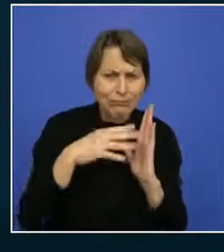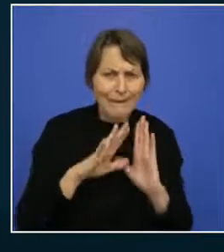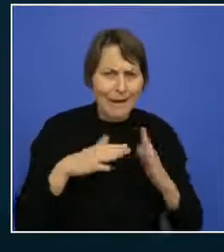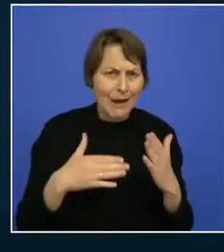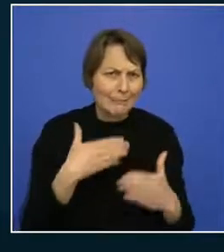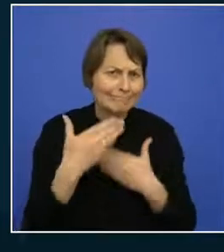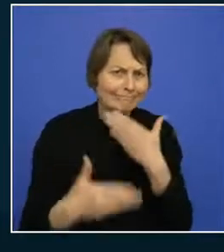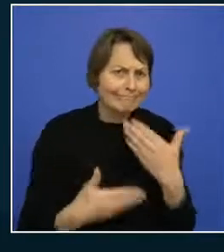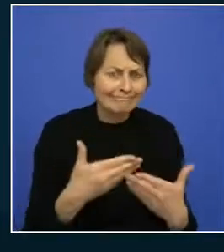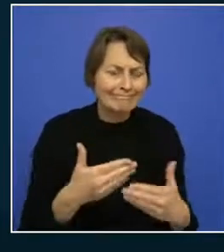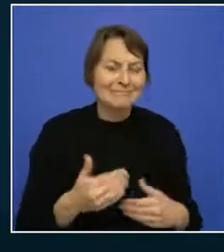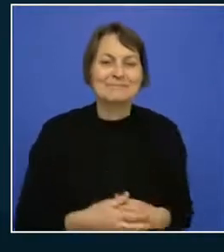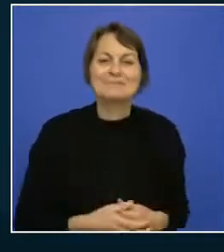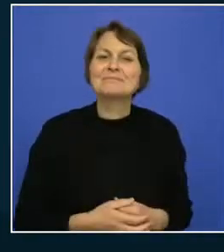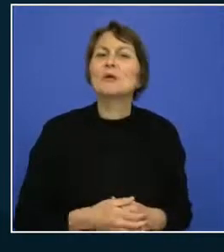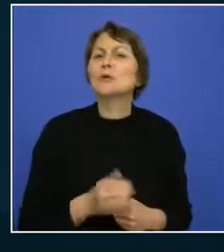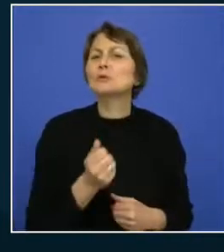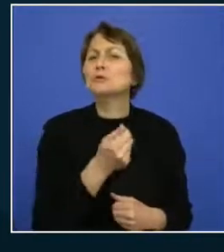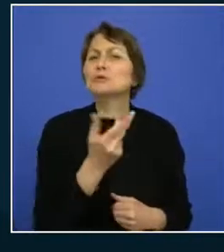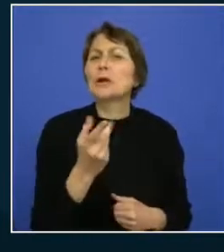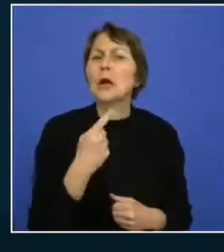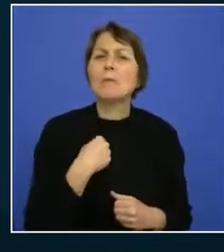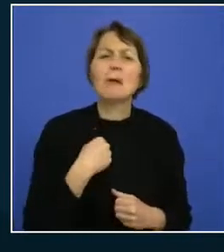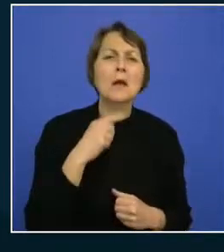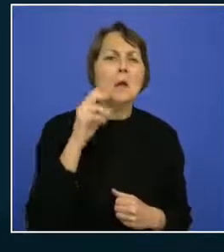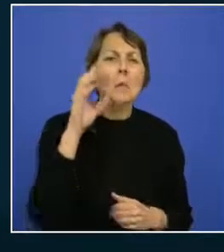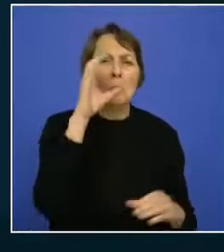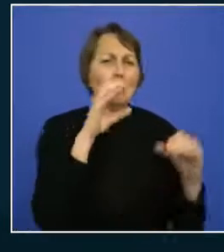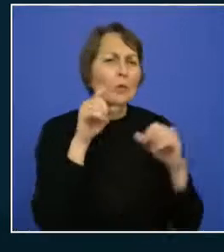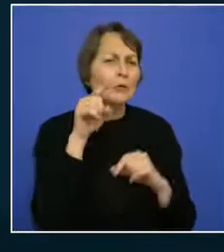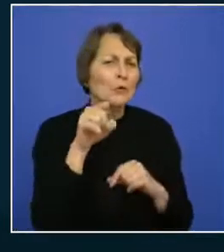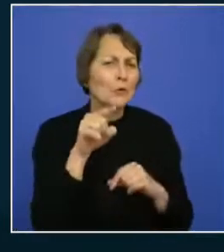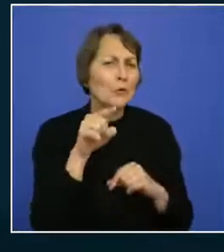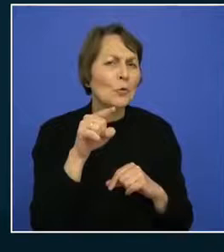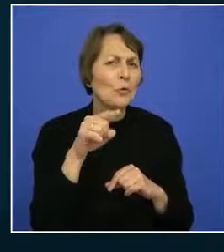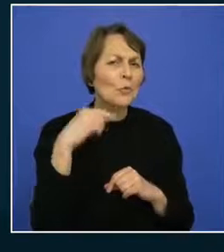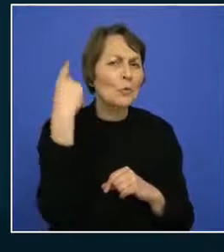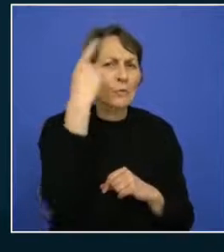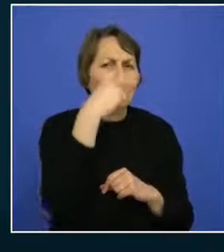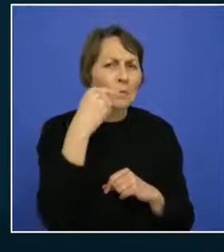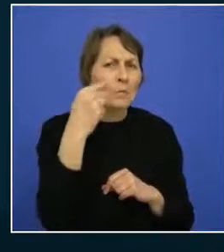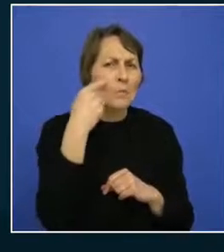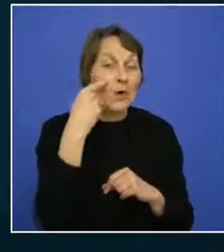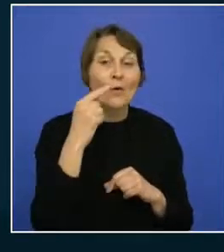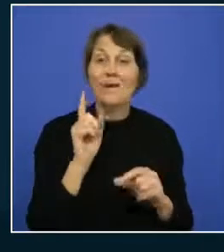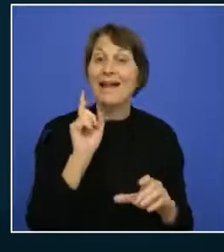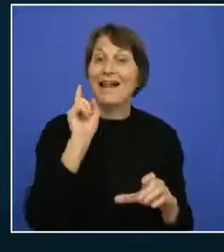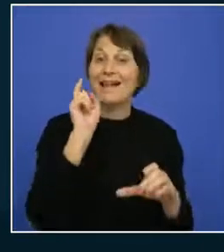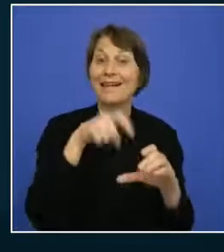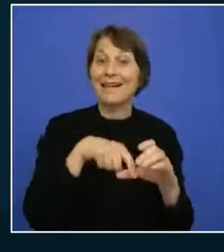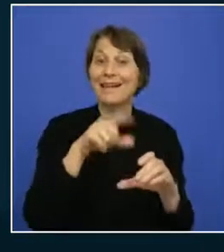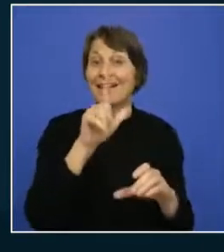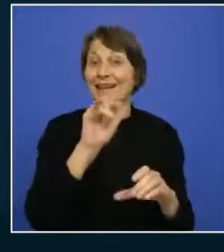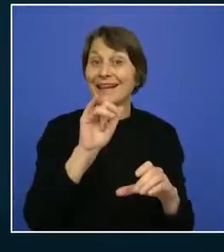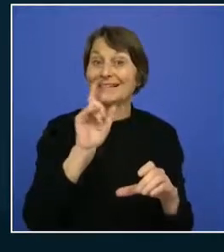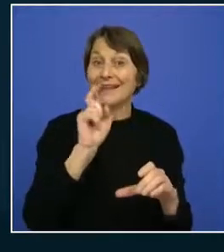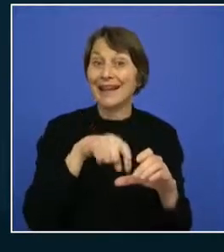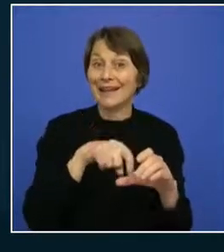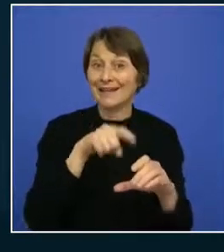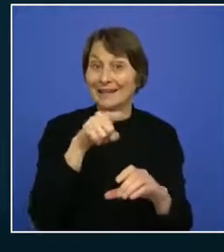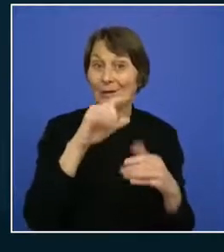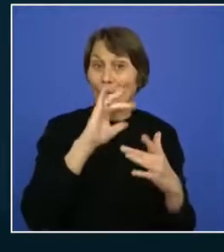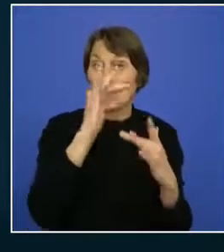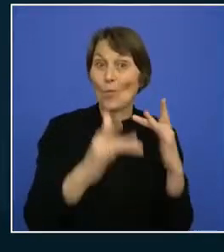did some research on LinkedIn, and I noticed that you're not just a